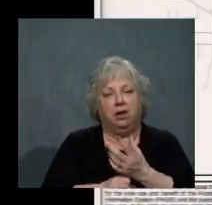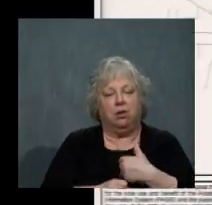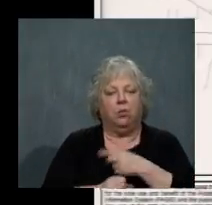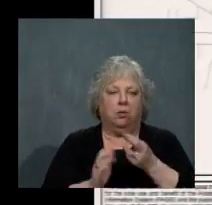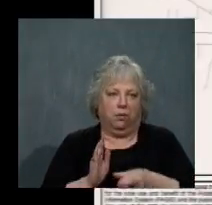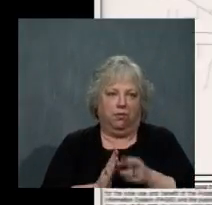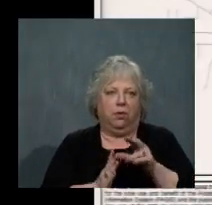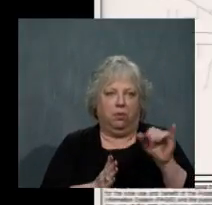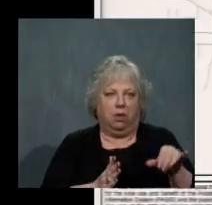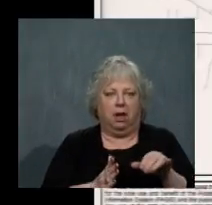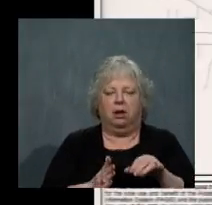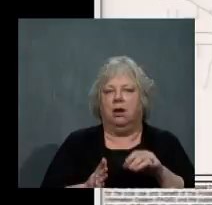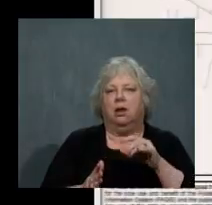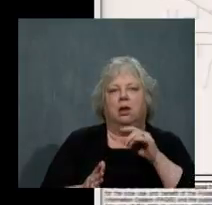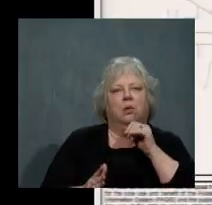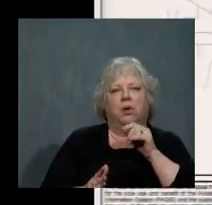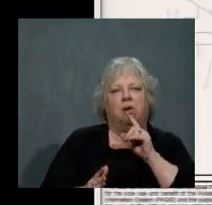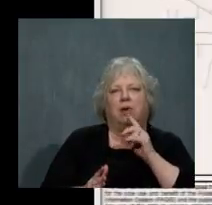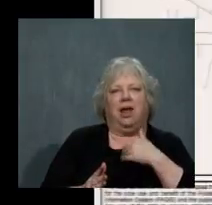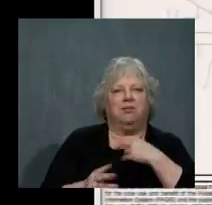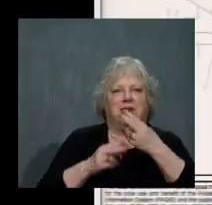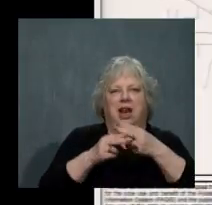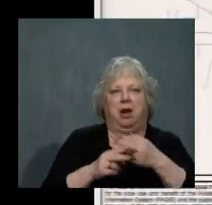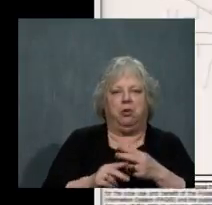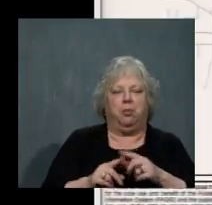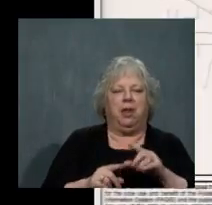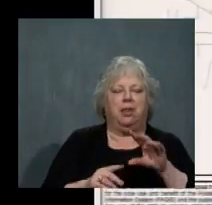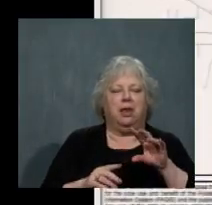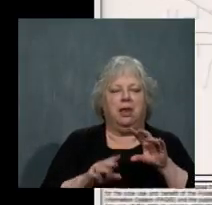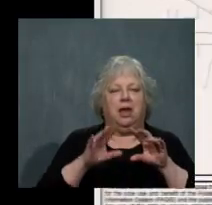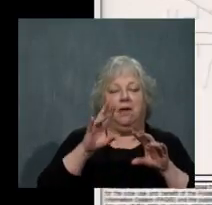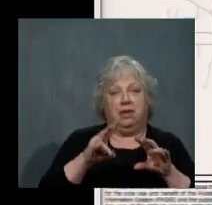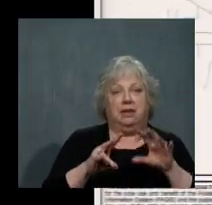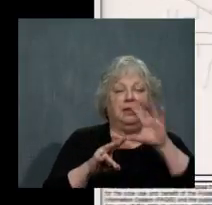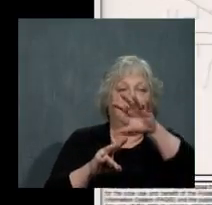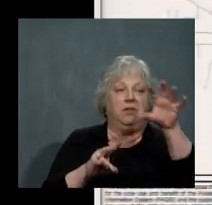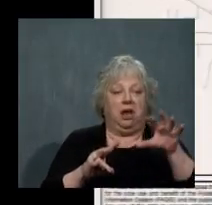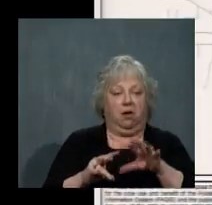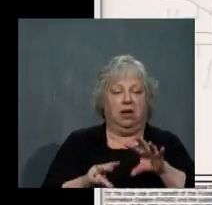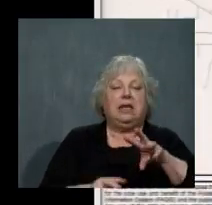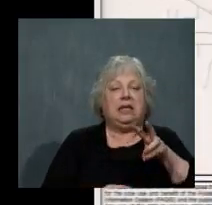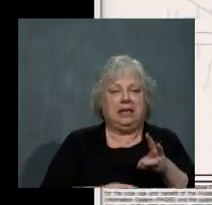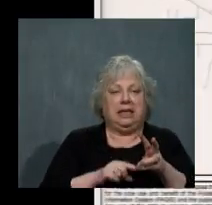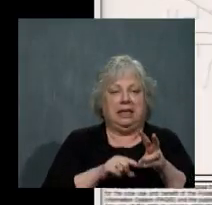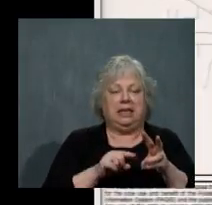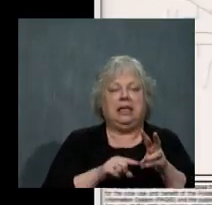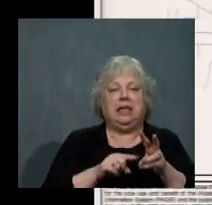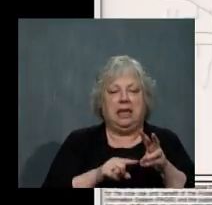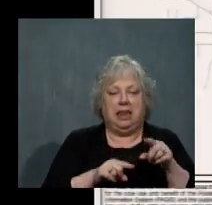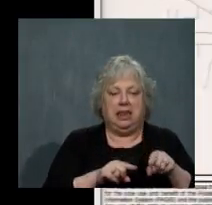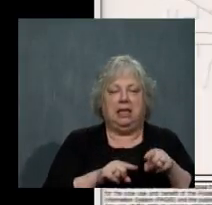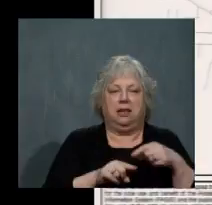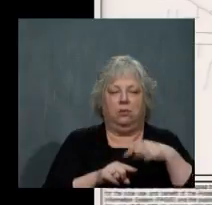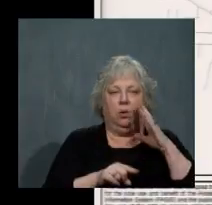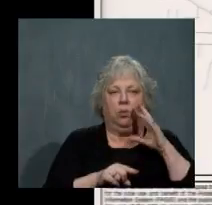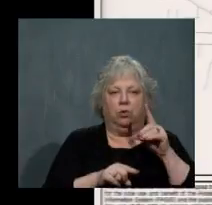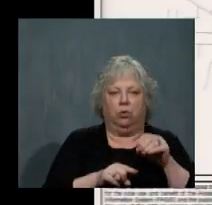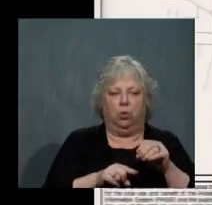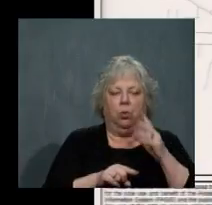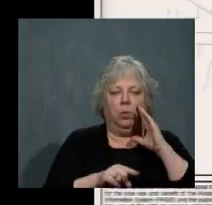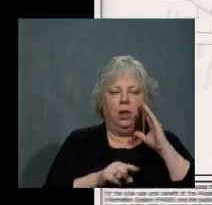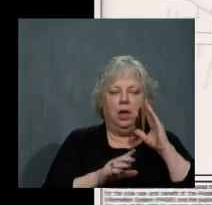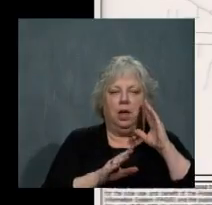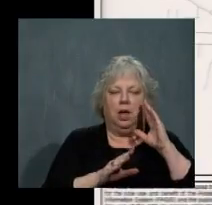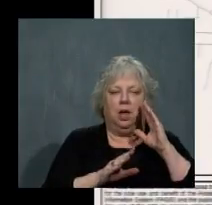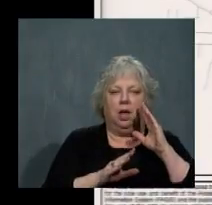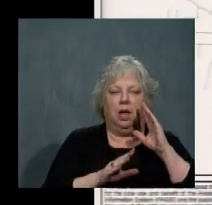don't really have names for them, but is the 6th of the 7th area that we're going to do. We anticipate that we're going to bring the 7th